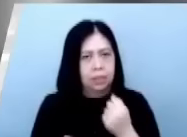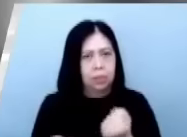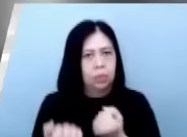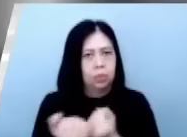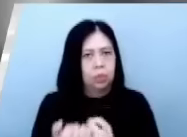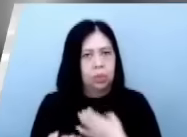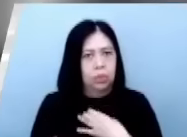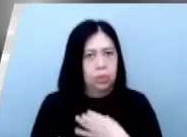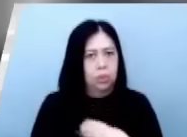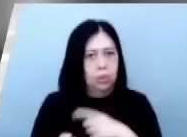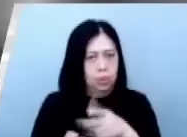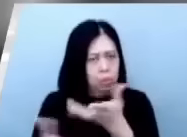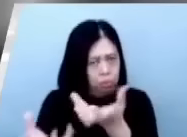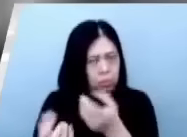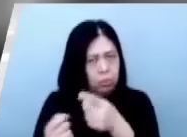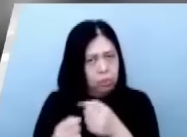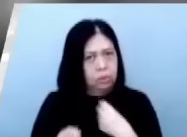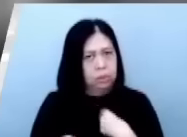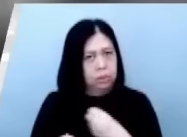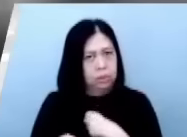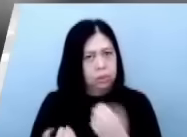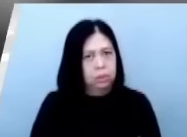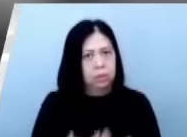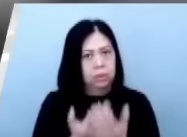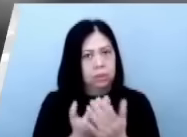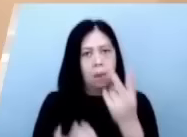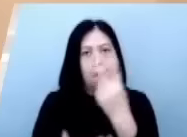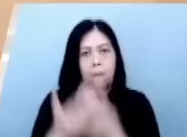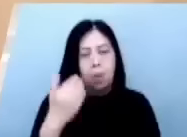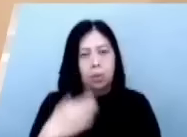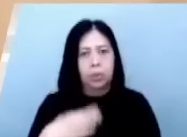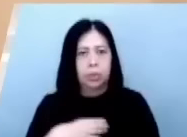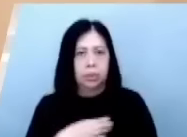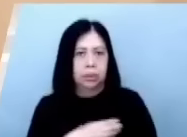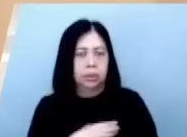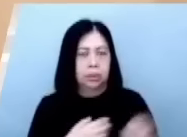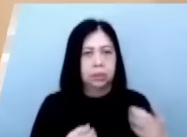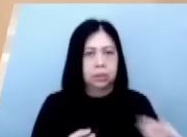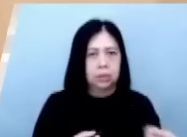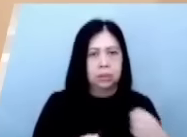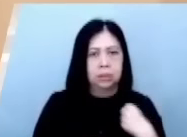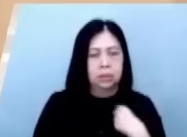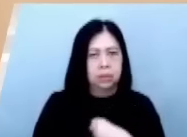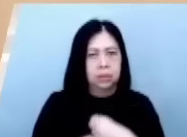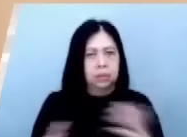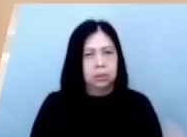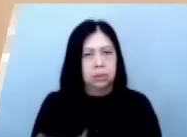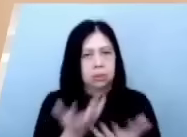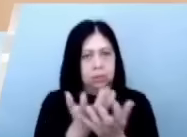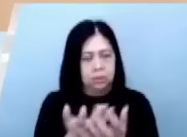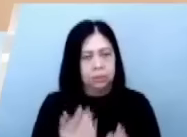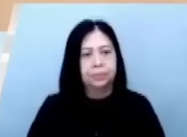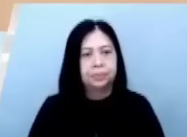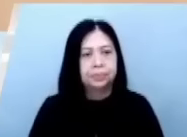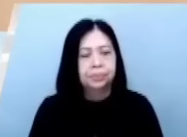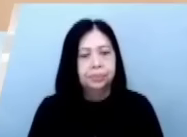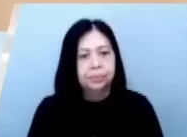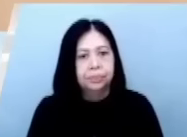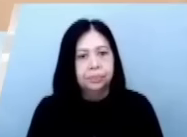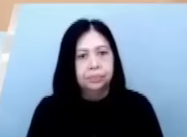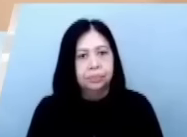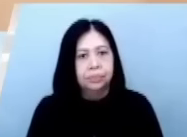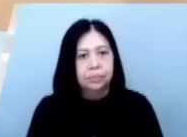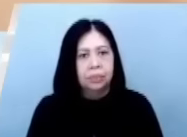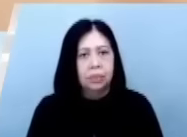ng Senado sa resolution of both houses 6. Just to assure him, to assuage any hurt